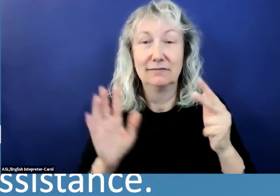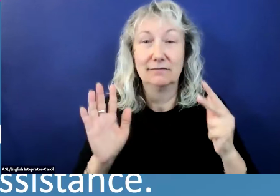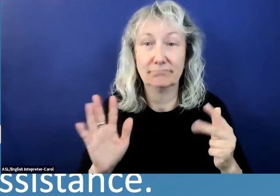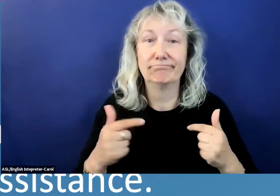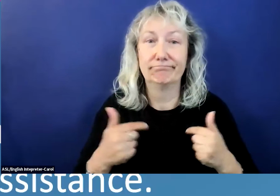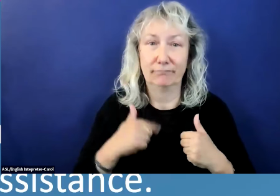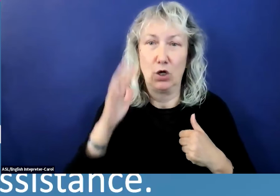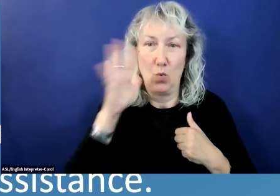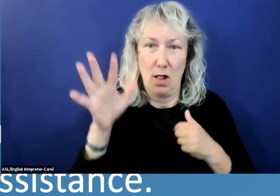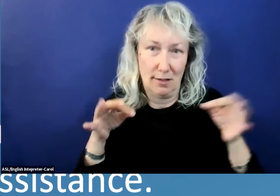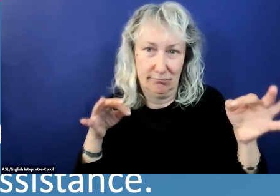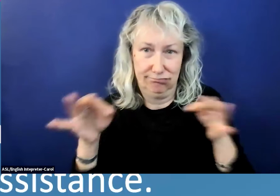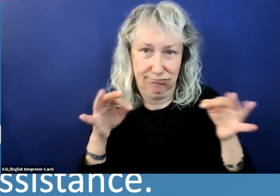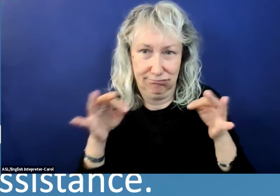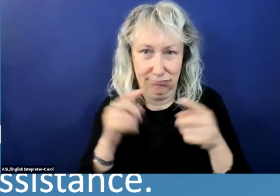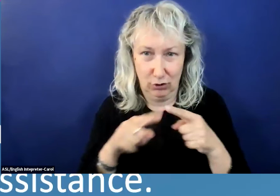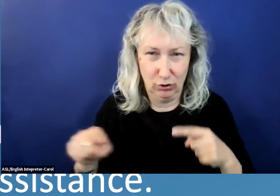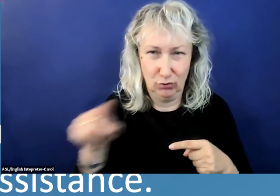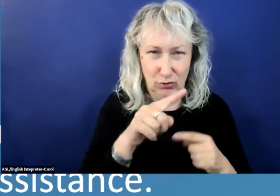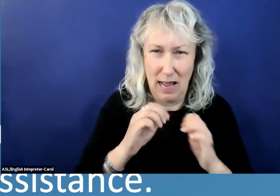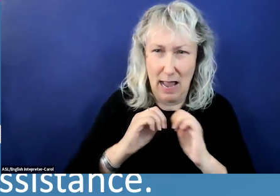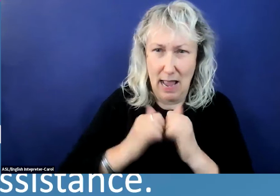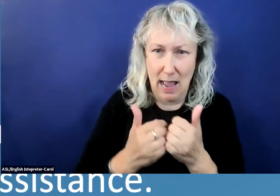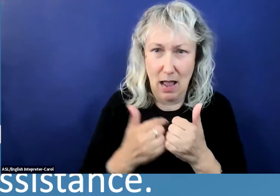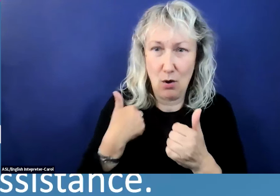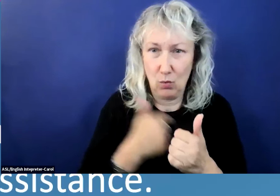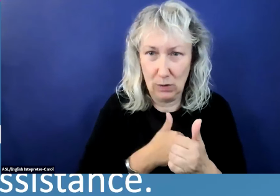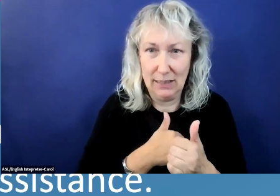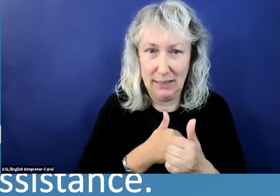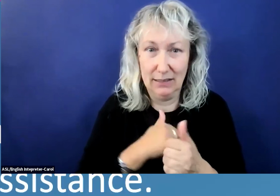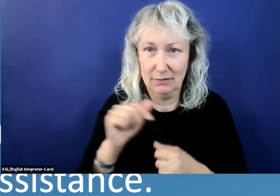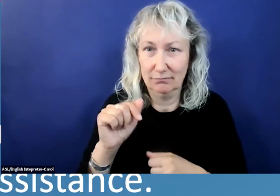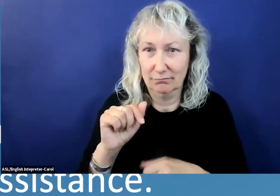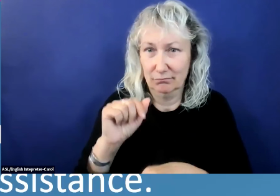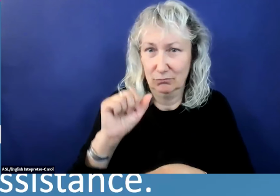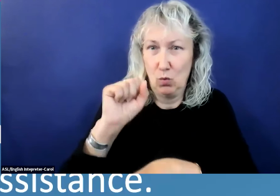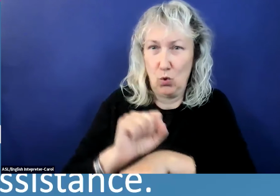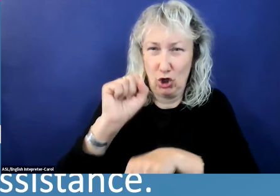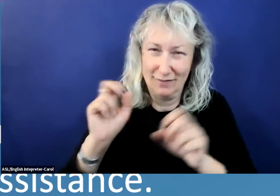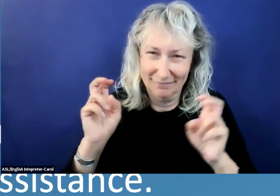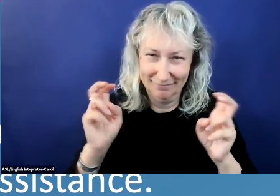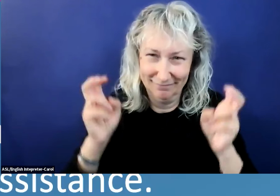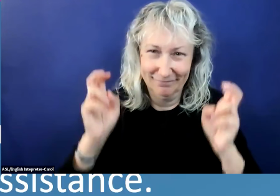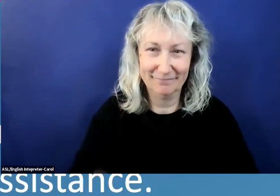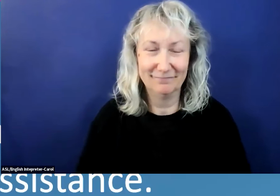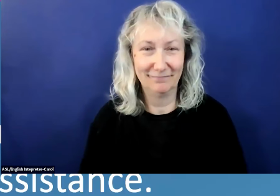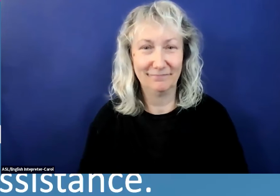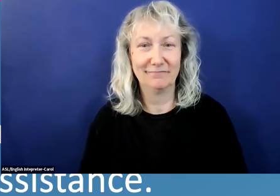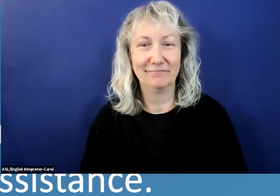moments to kind of describe how we put that mission into practice. Next slide, please.